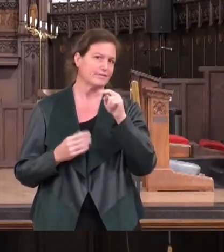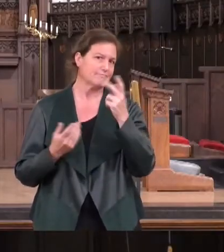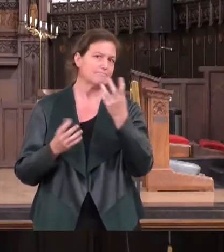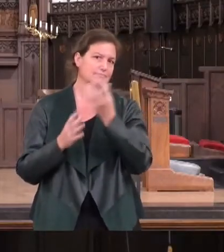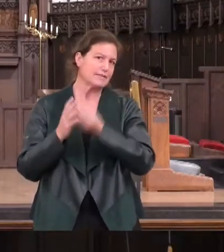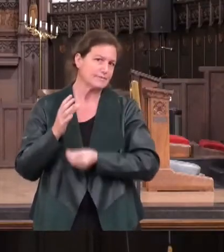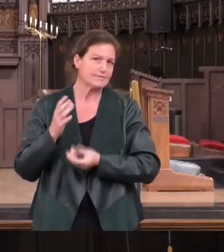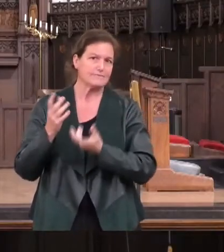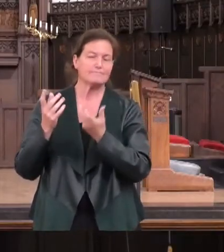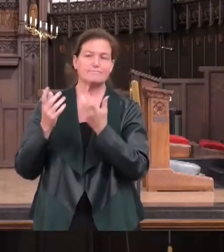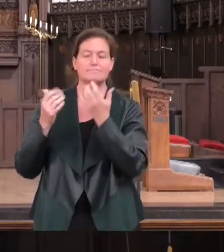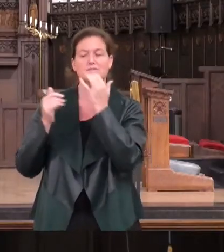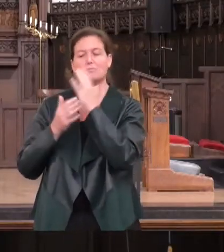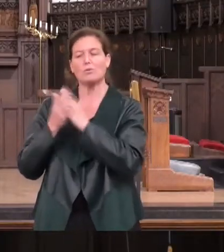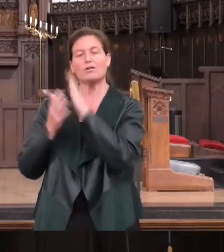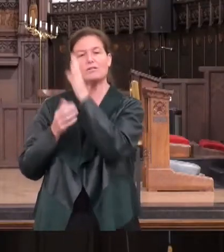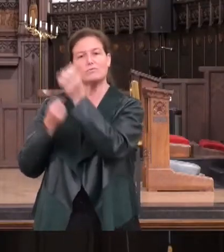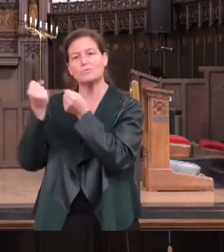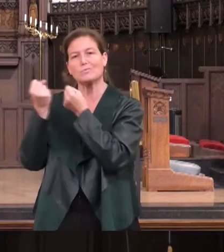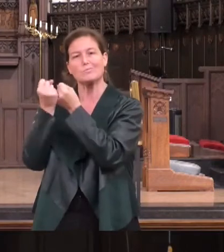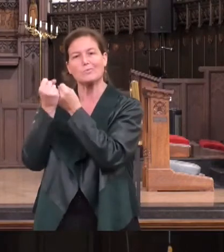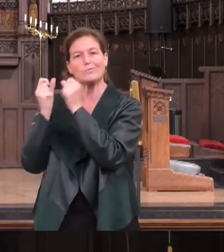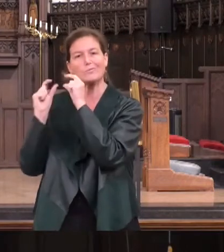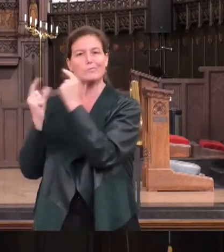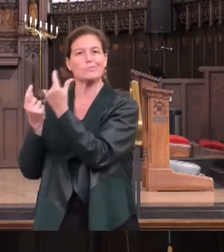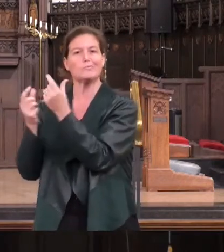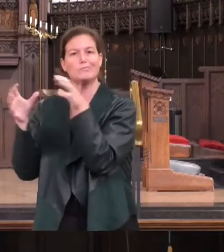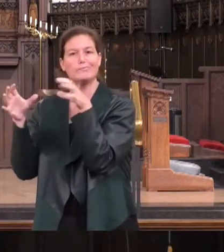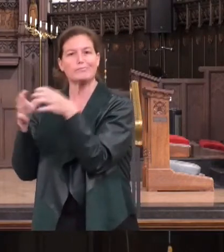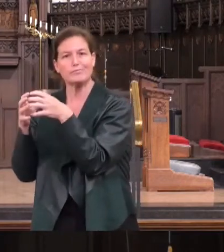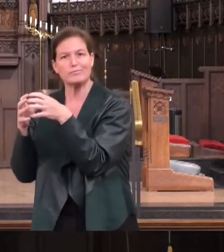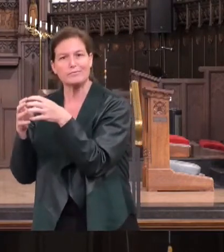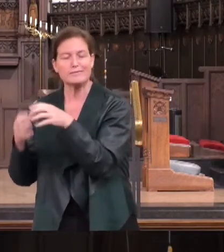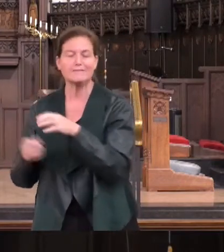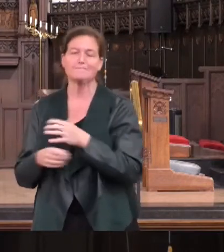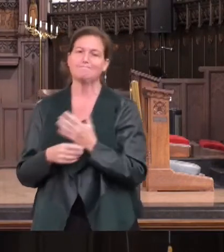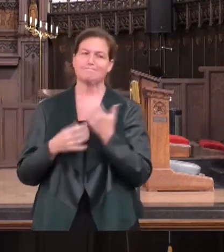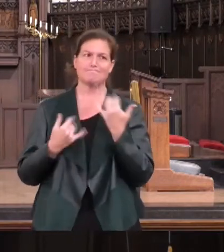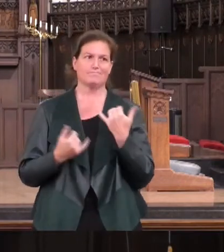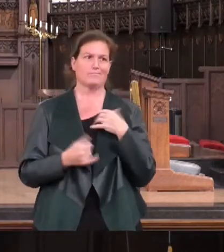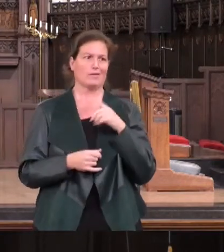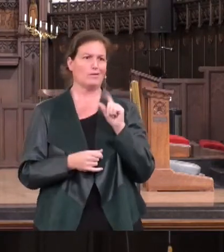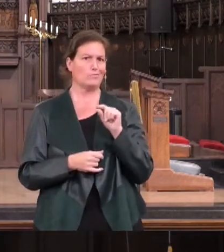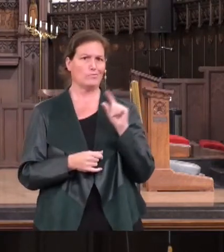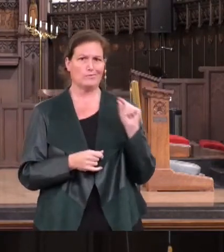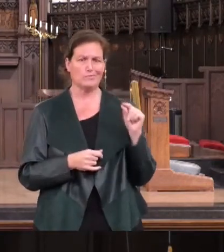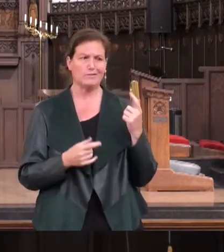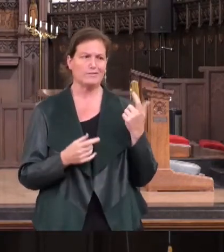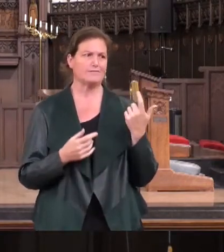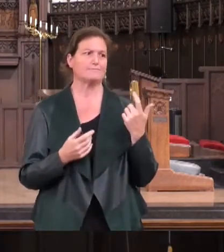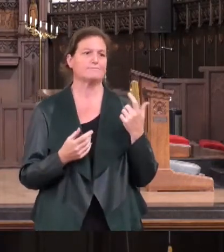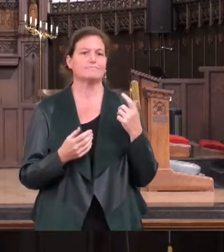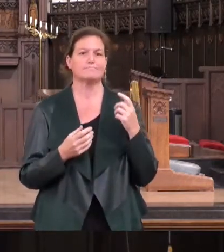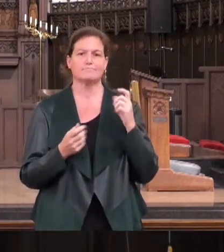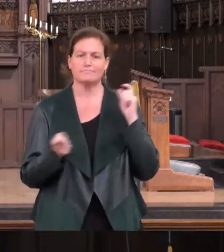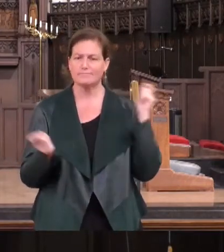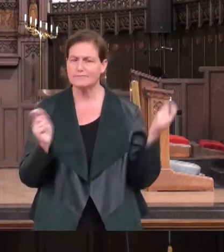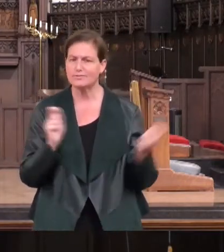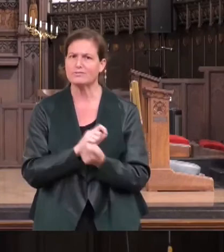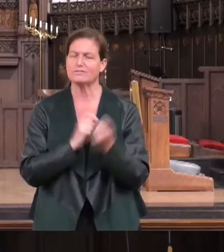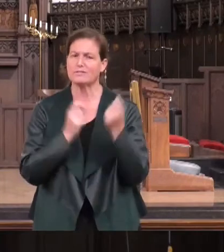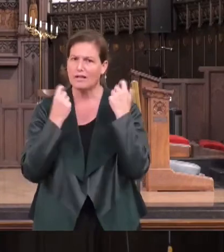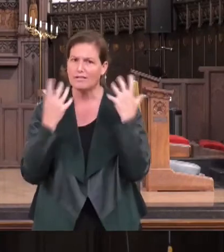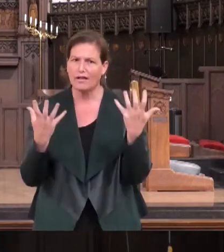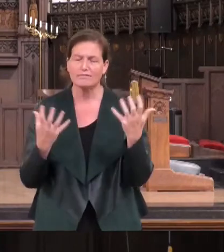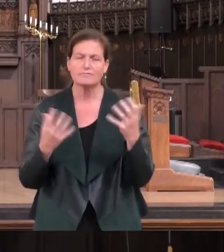In 2020, we've witnessed unprecedented climate events, showing us that climate change is not in the future,